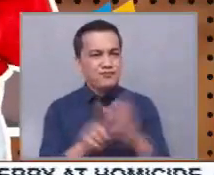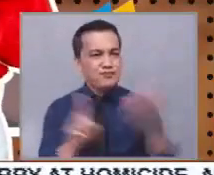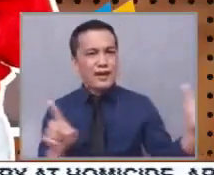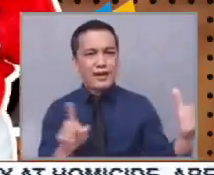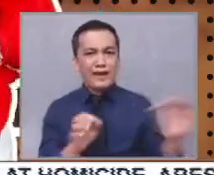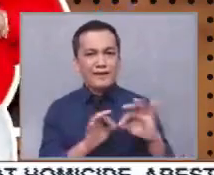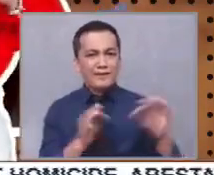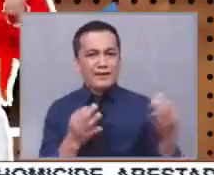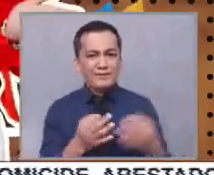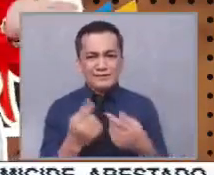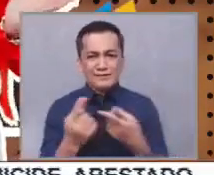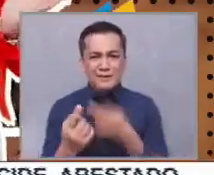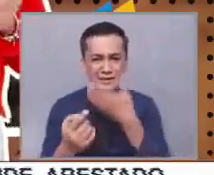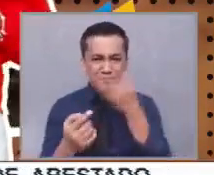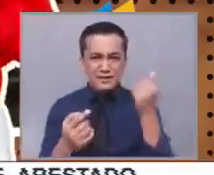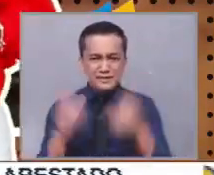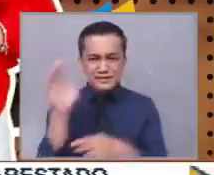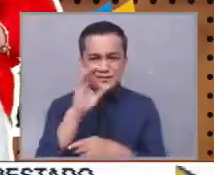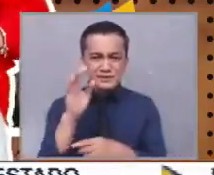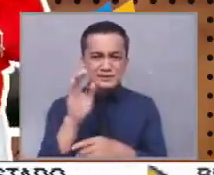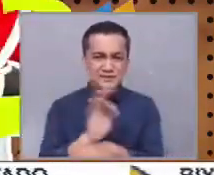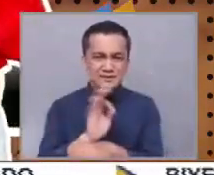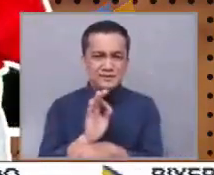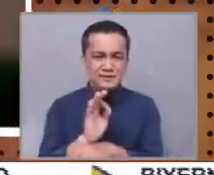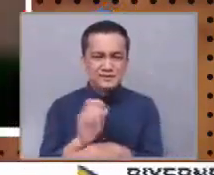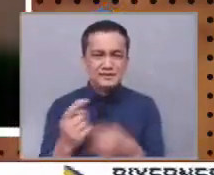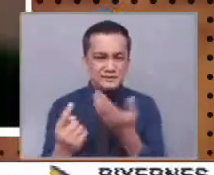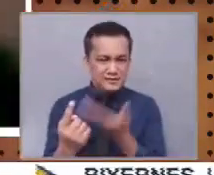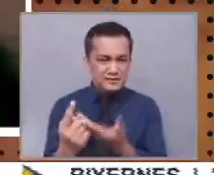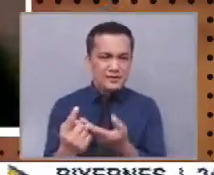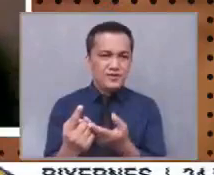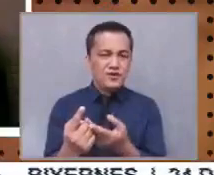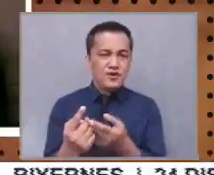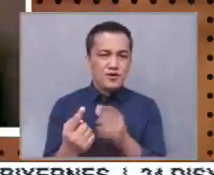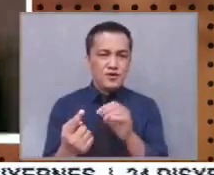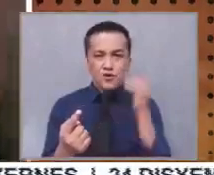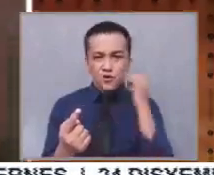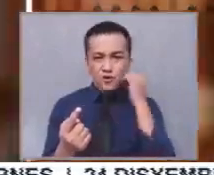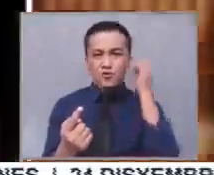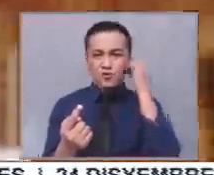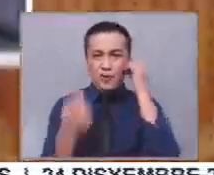best Christmas films. Walang iba kundi ang Home Alone.